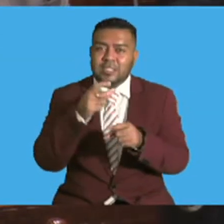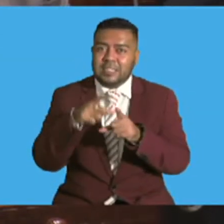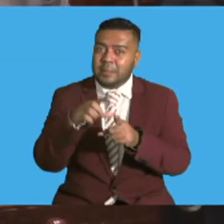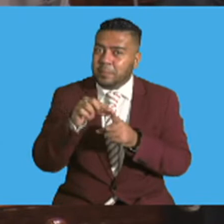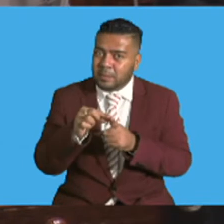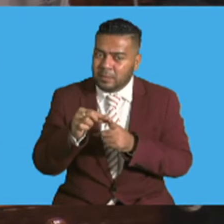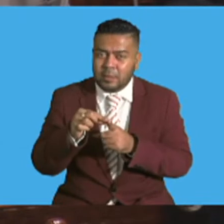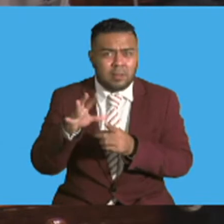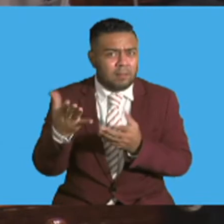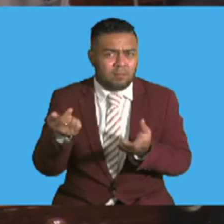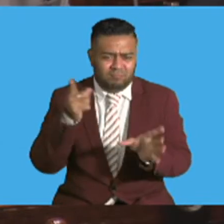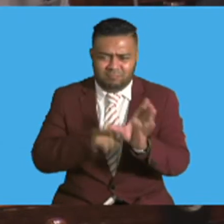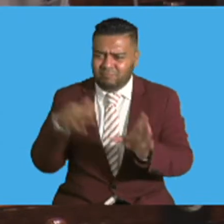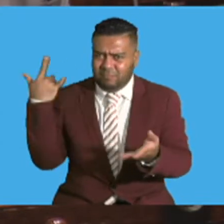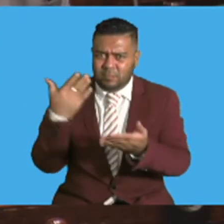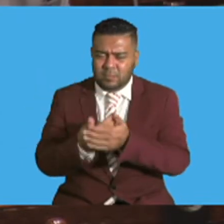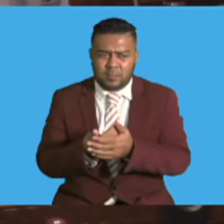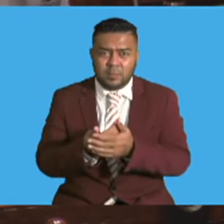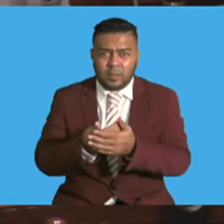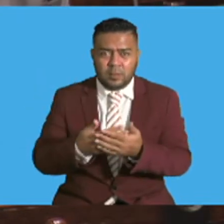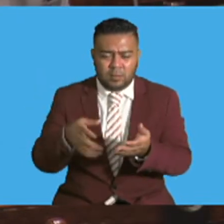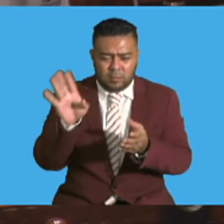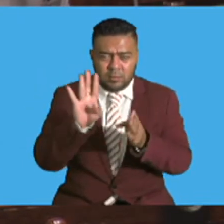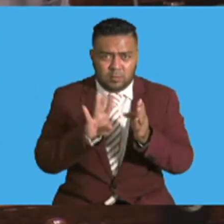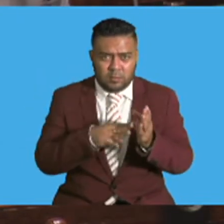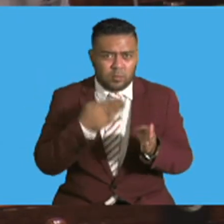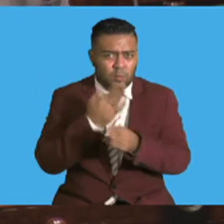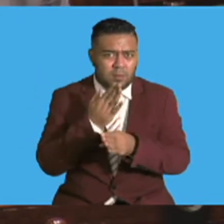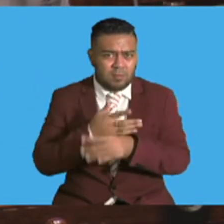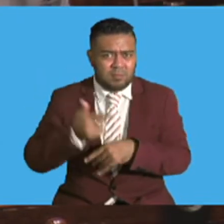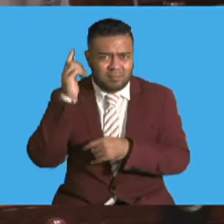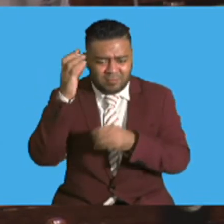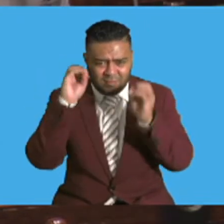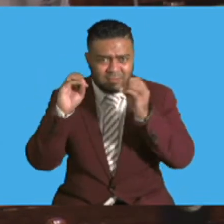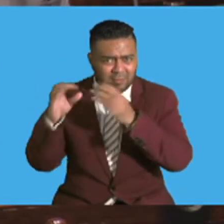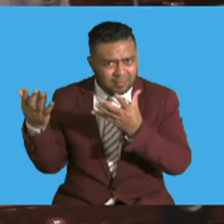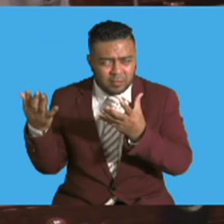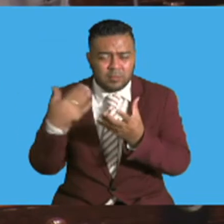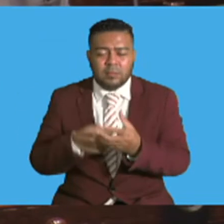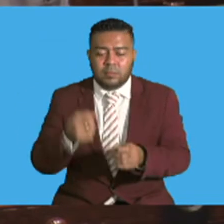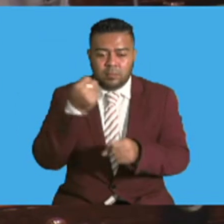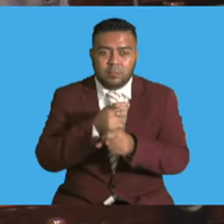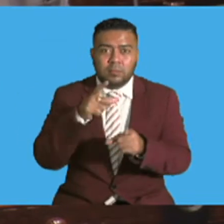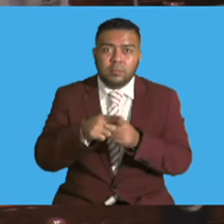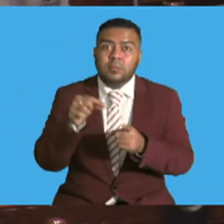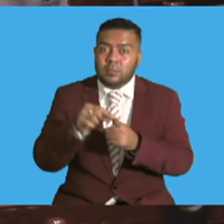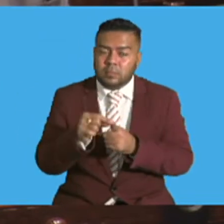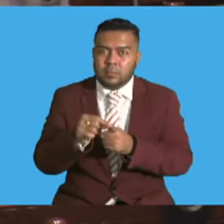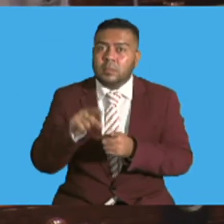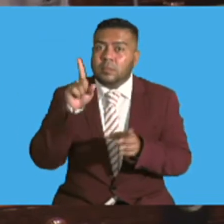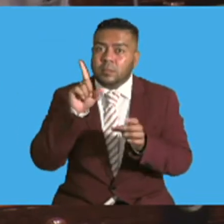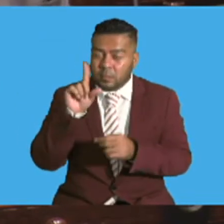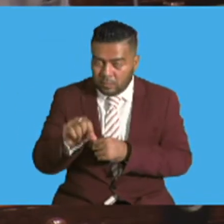as a consultant, years as an academic, that the GDP figures actually done by Fiji Bureau of Statistics. And